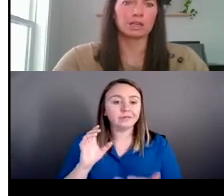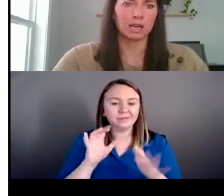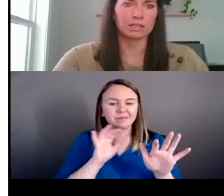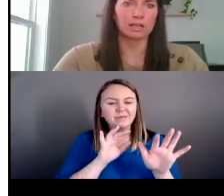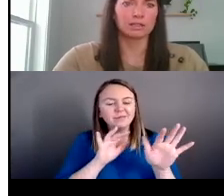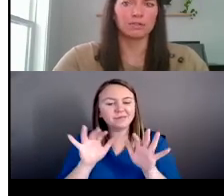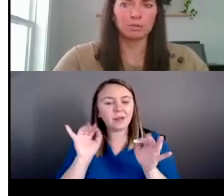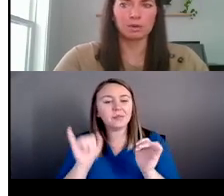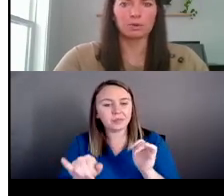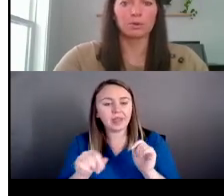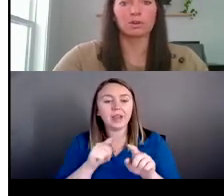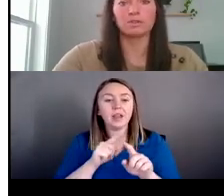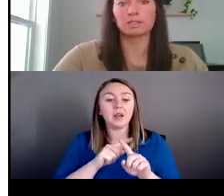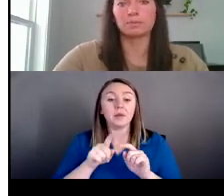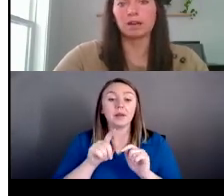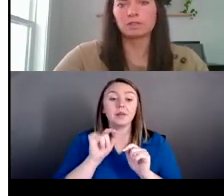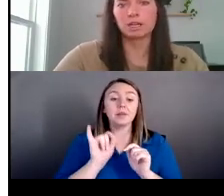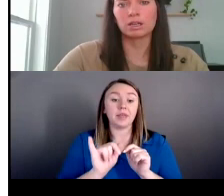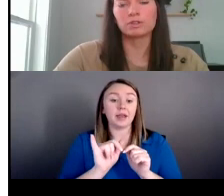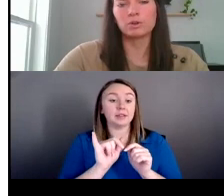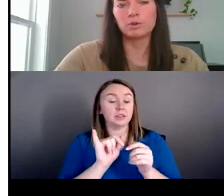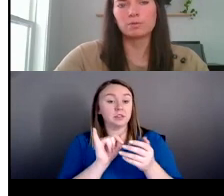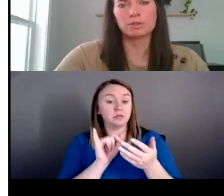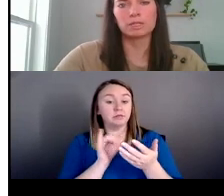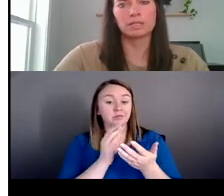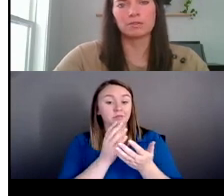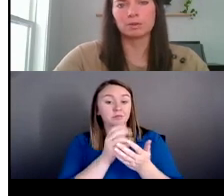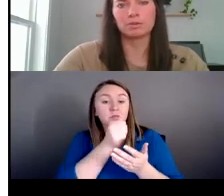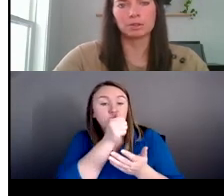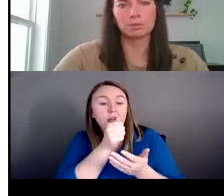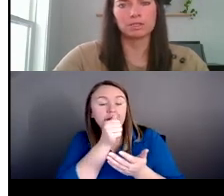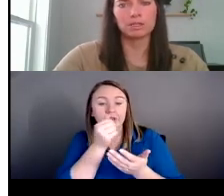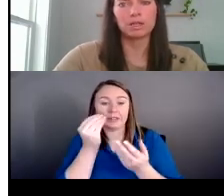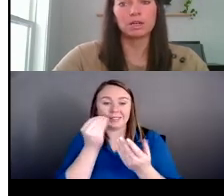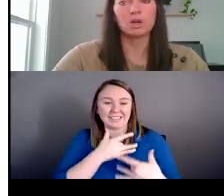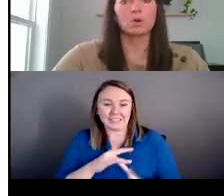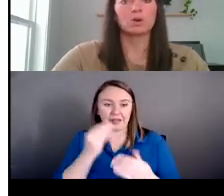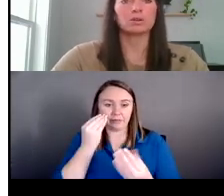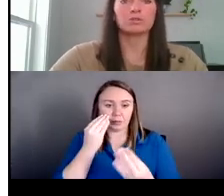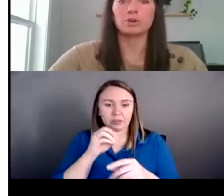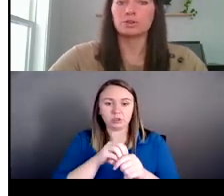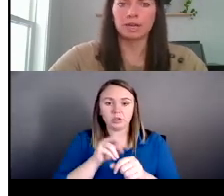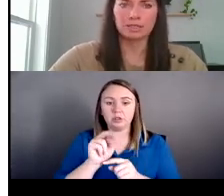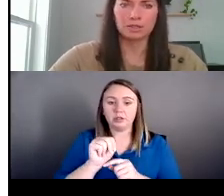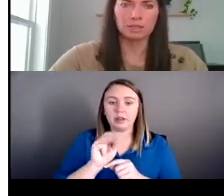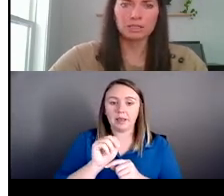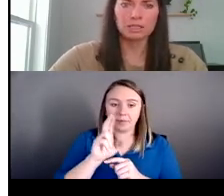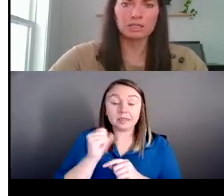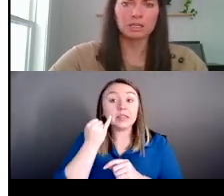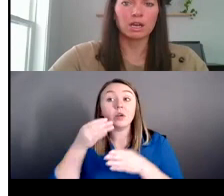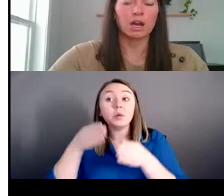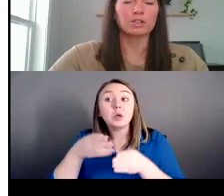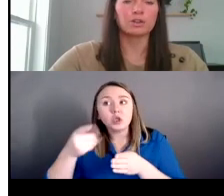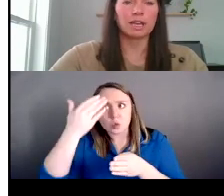creating the case as a family member or a victim advocate, if you know the person has ever been fingerprinted, or you know their last known